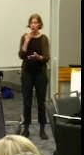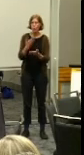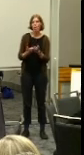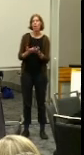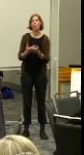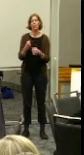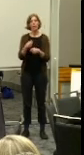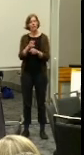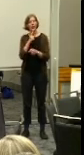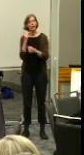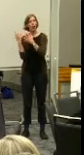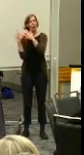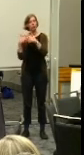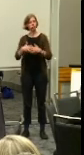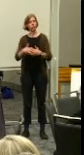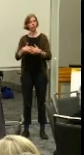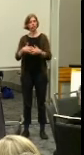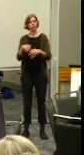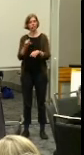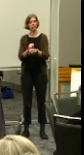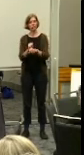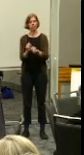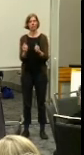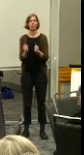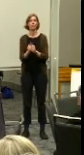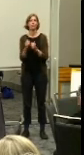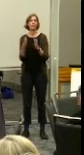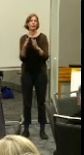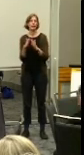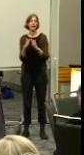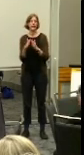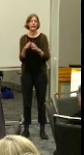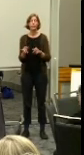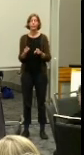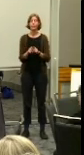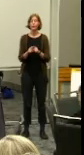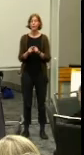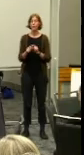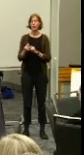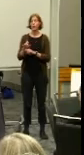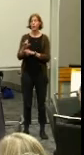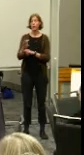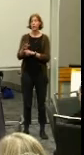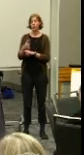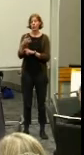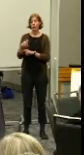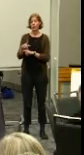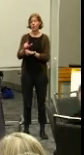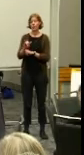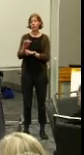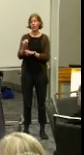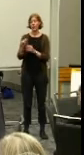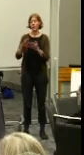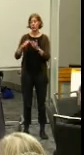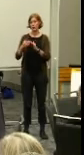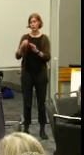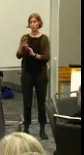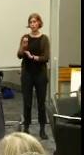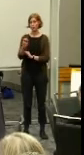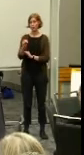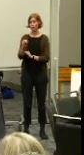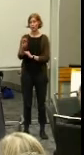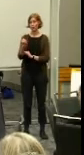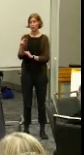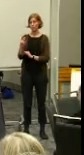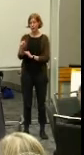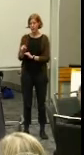the city to do that. There's also the Fourth Lane Community Commons. It's the first asset that the community has seen